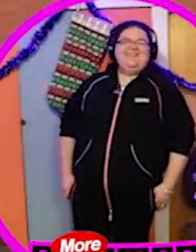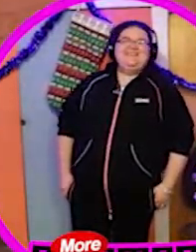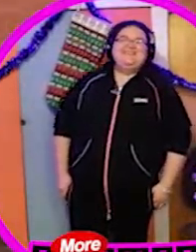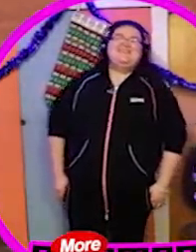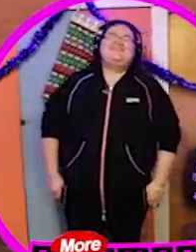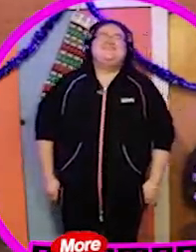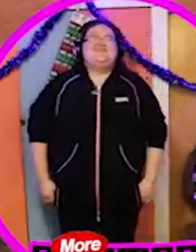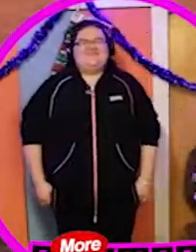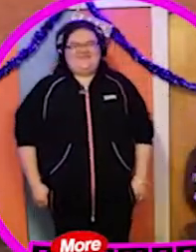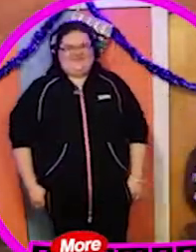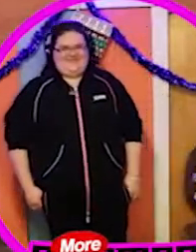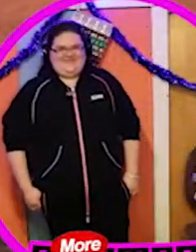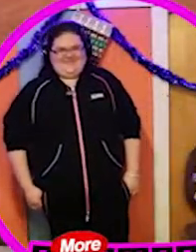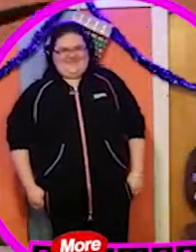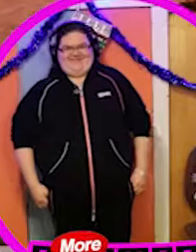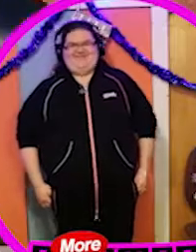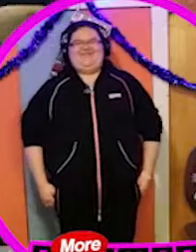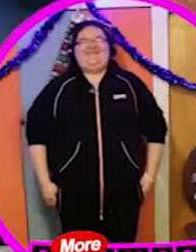It's our corner. We hide.